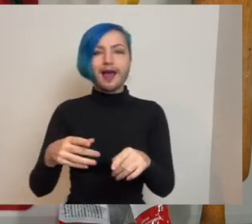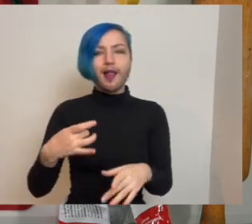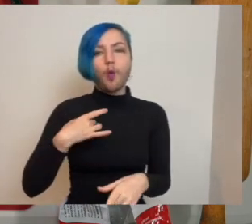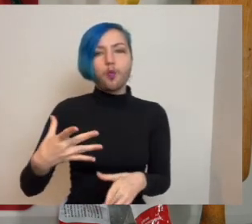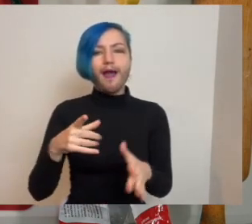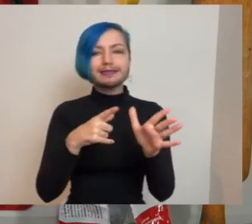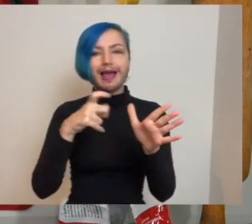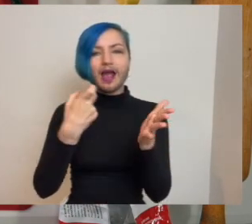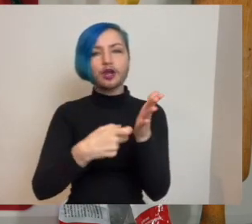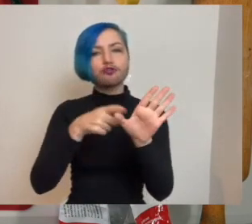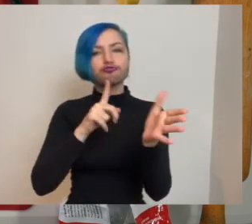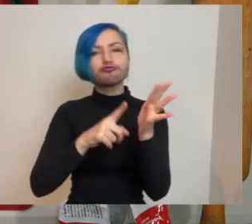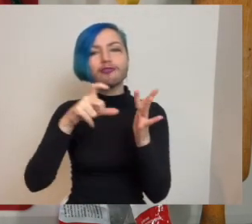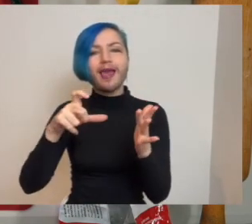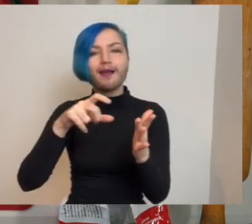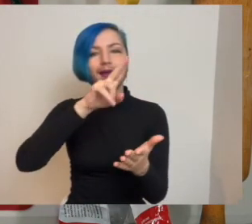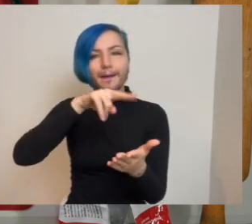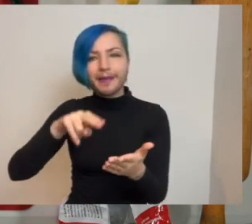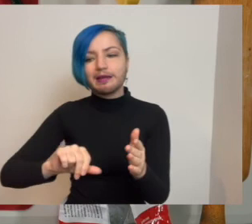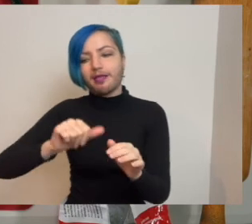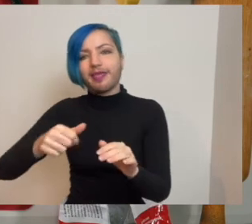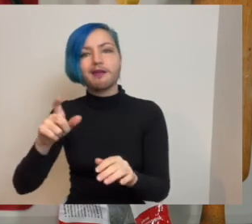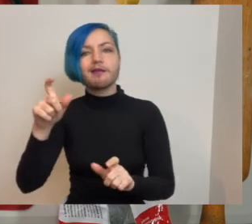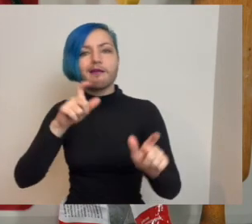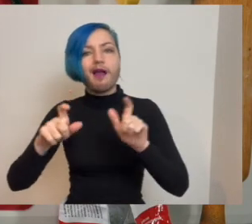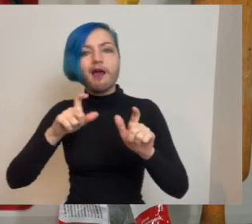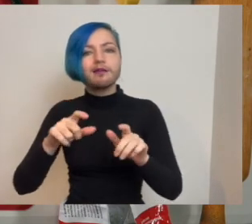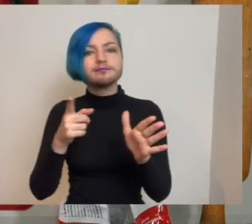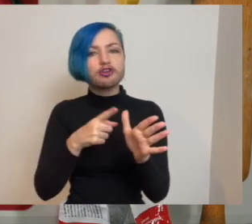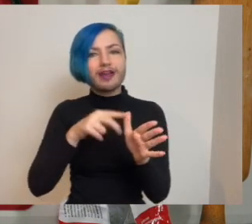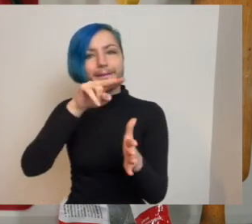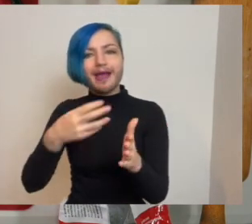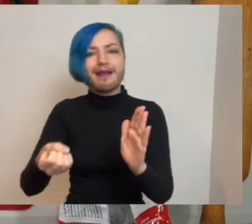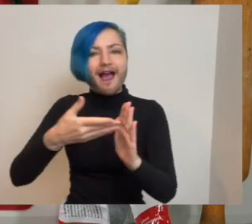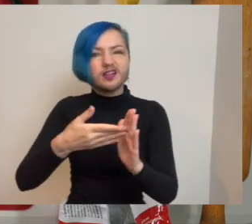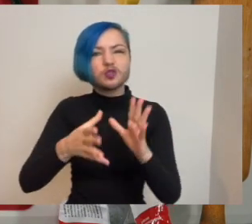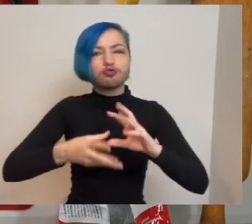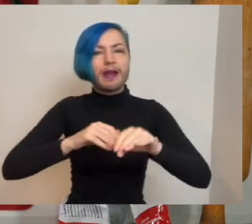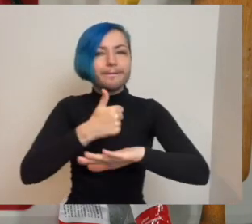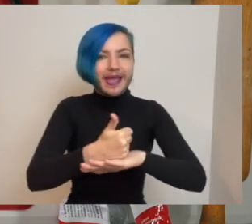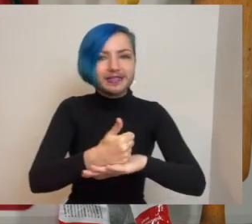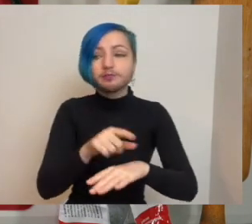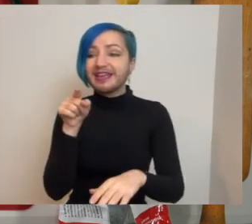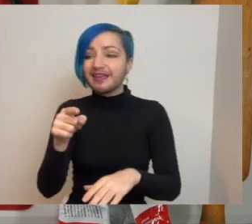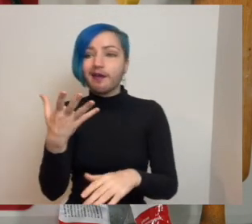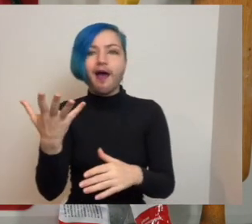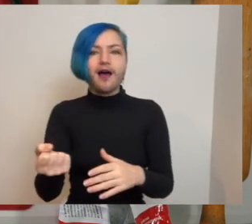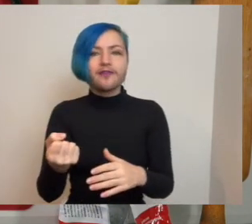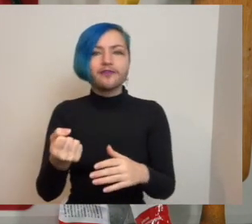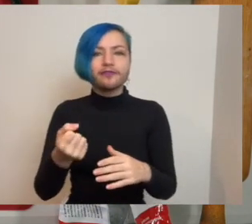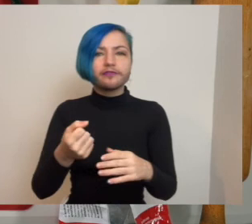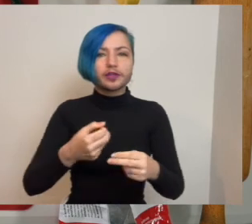then I can add acrylic, coloured acrylic on top of that. That provides a nice base. But I've sort of done a gradient from